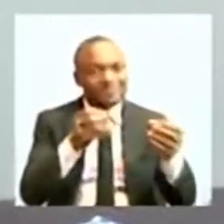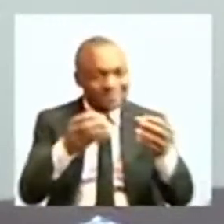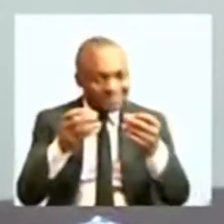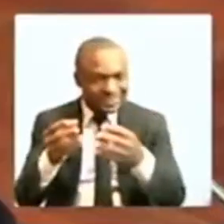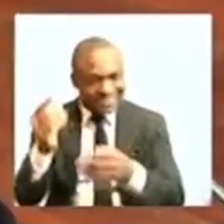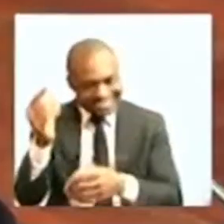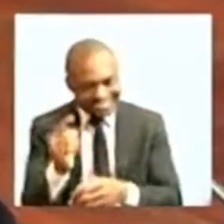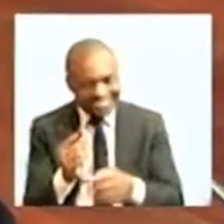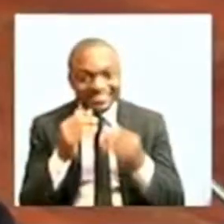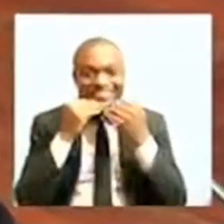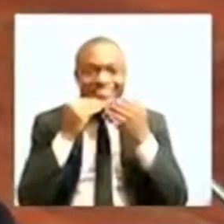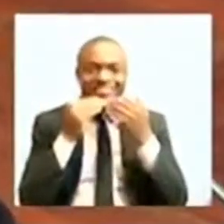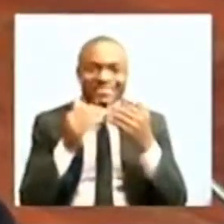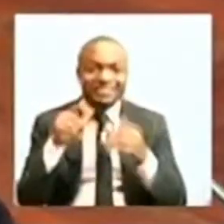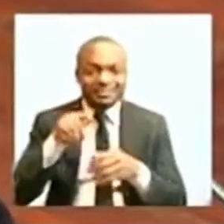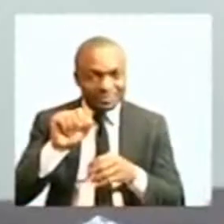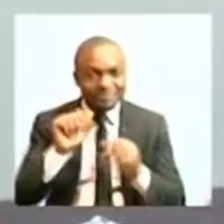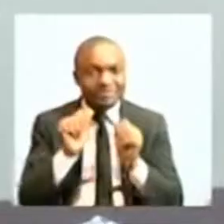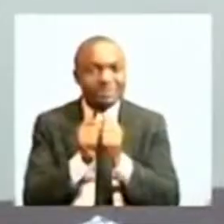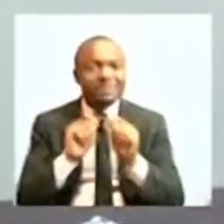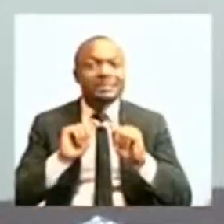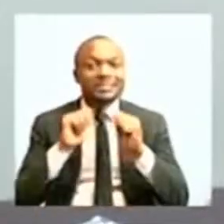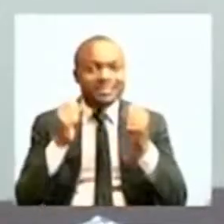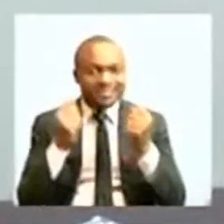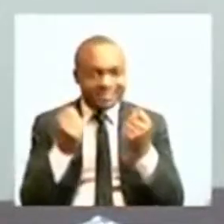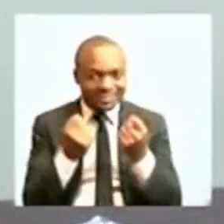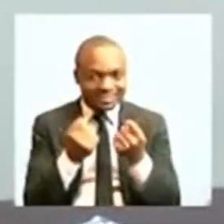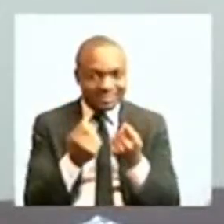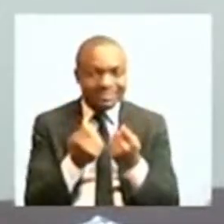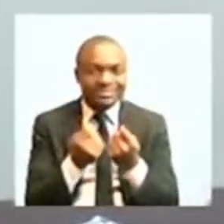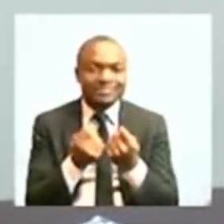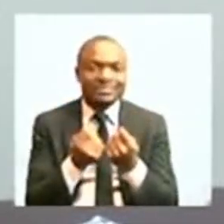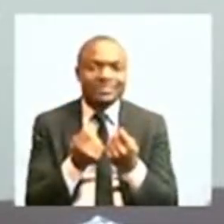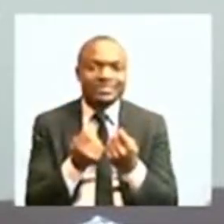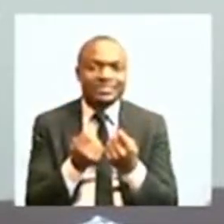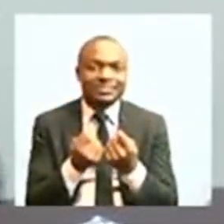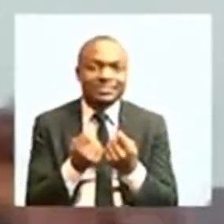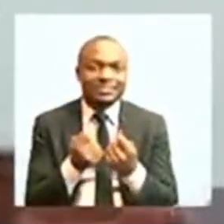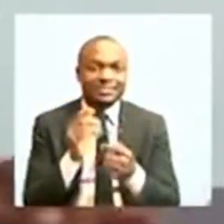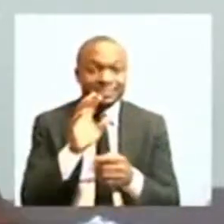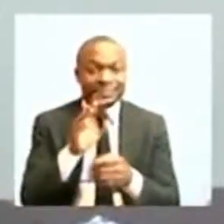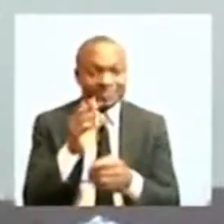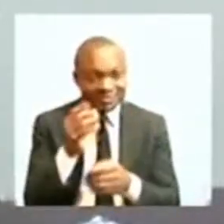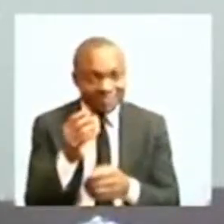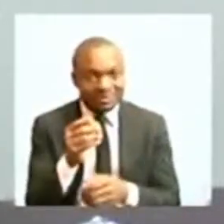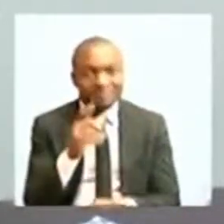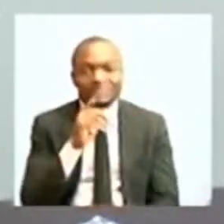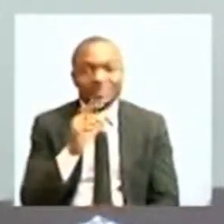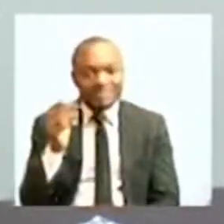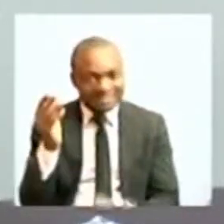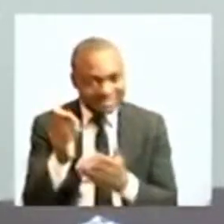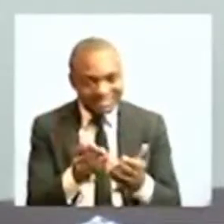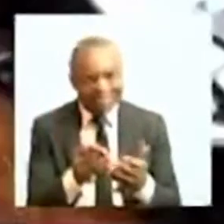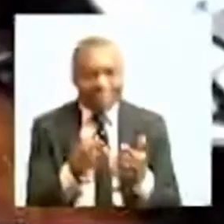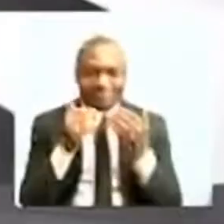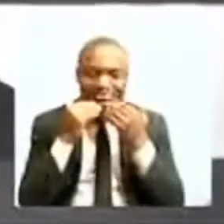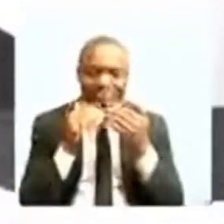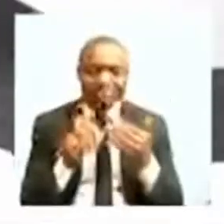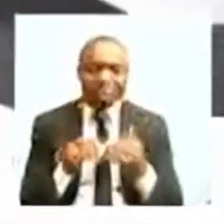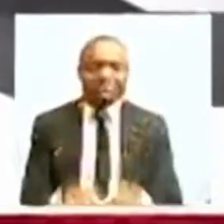Thank you very much, PS and the team, for this interaction. Your money has come. Thank you, PS.